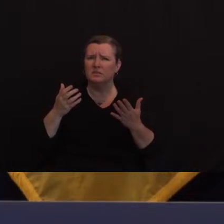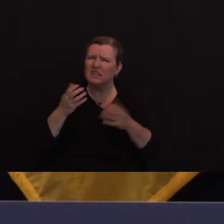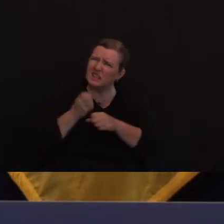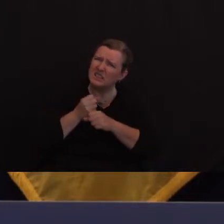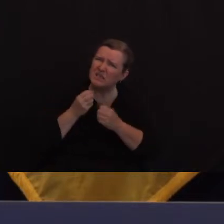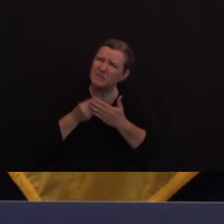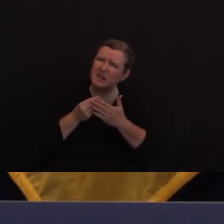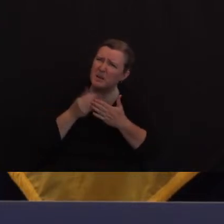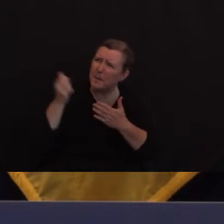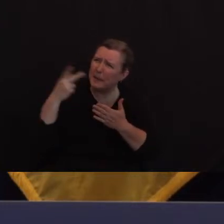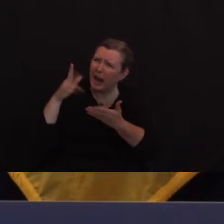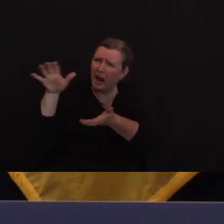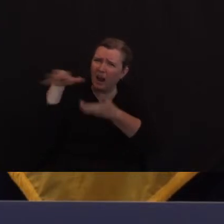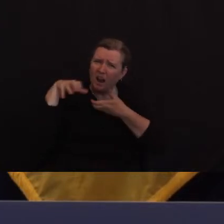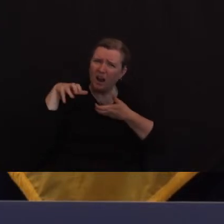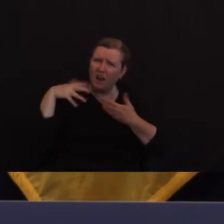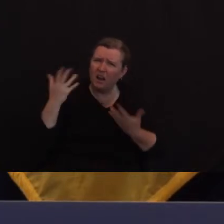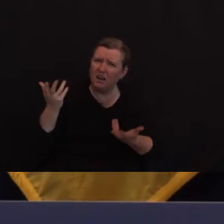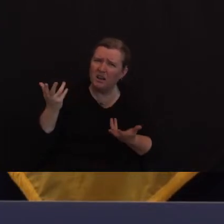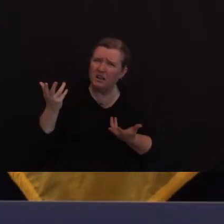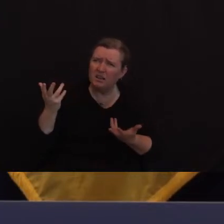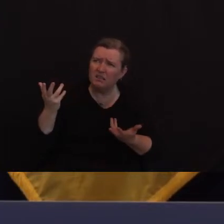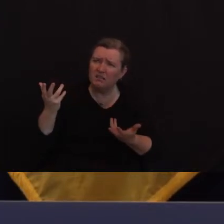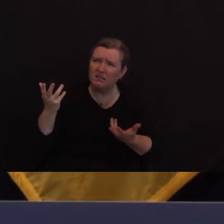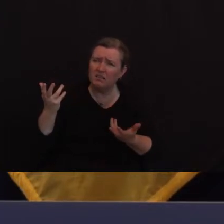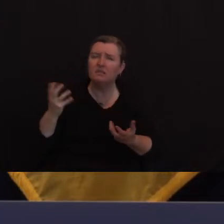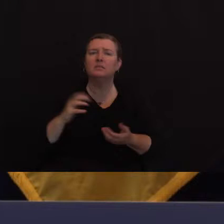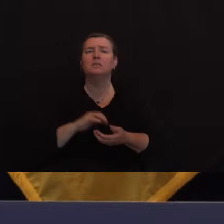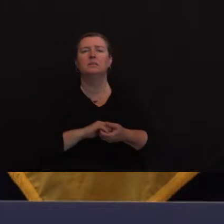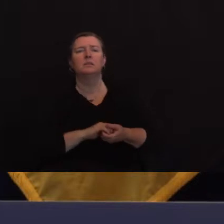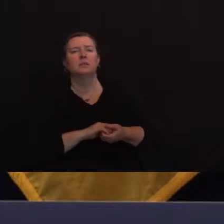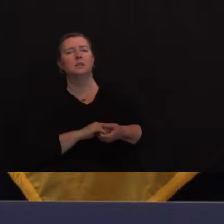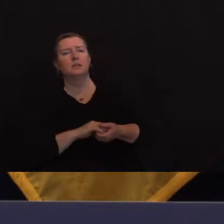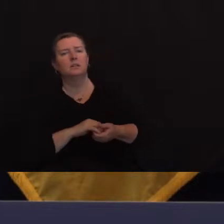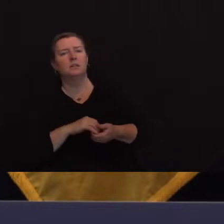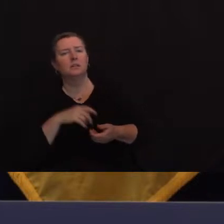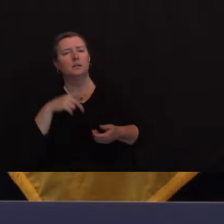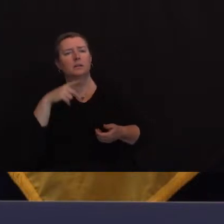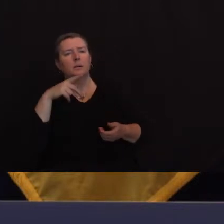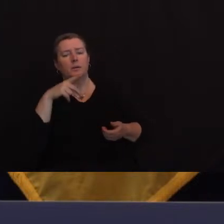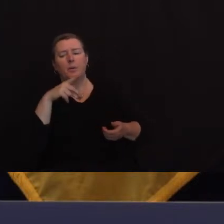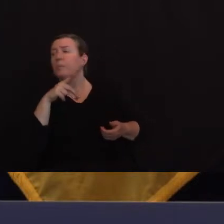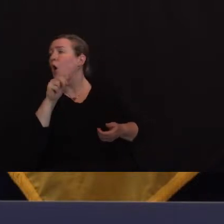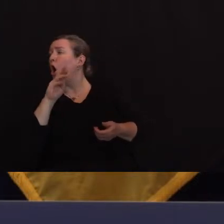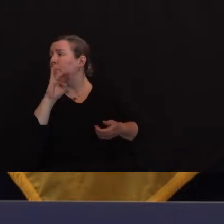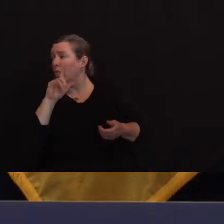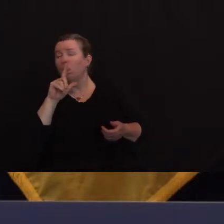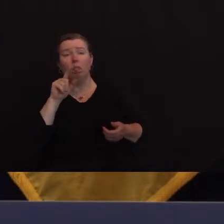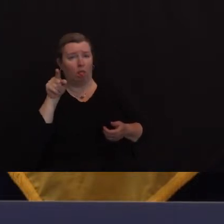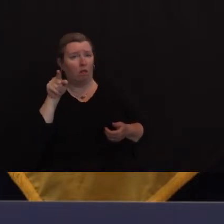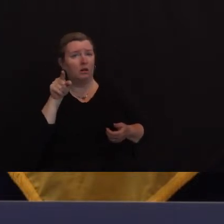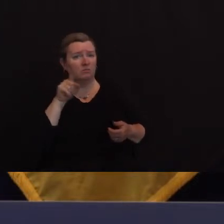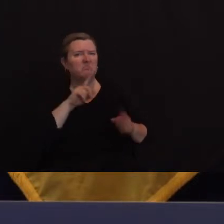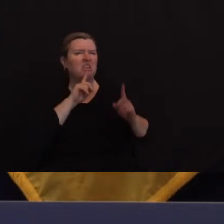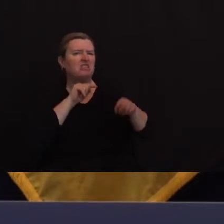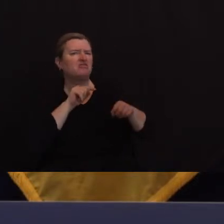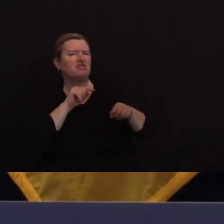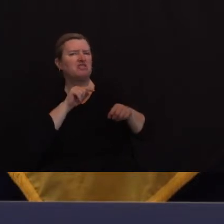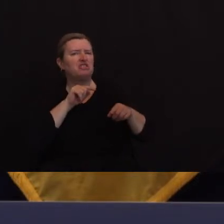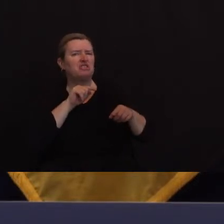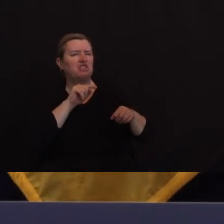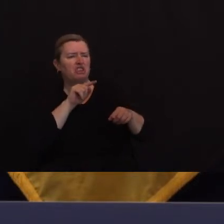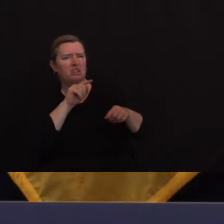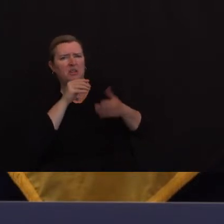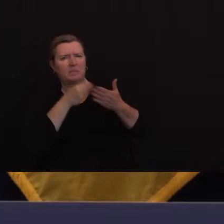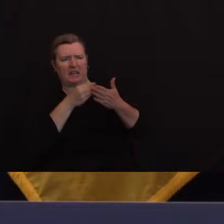That's it? Yes. Paramount, I'm going to ask you to come weigh in on the second one, but on the first one, Judy, I'm showing that we've got on my list,